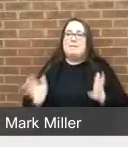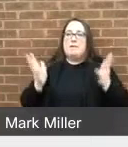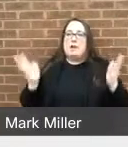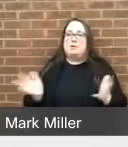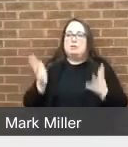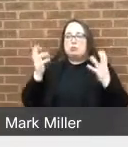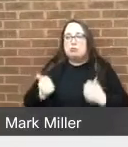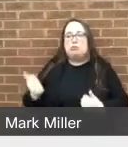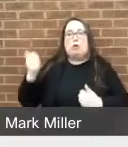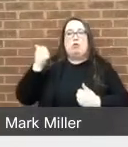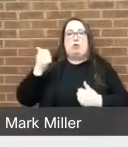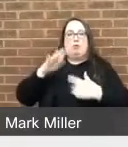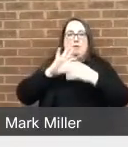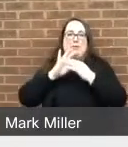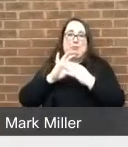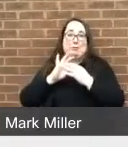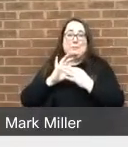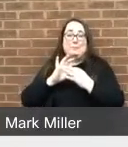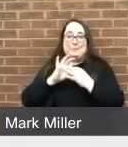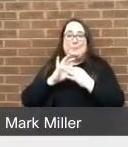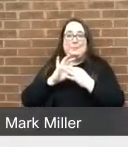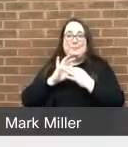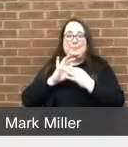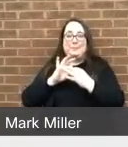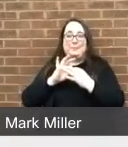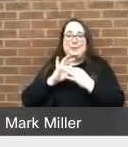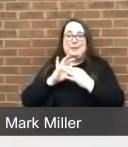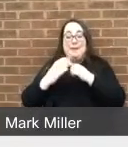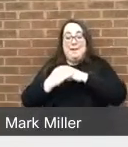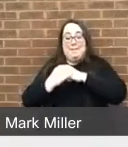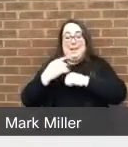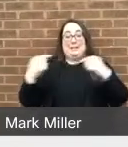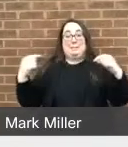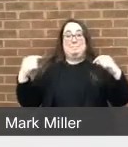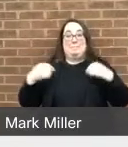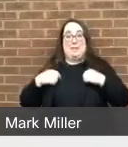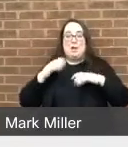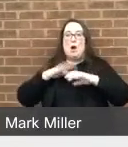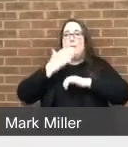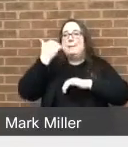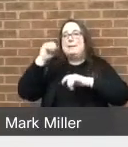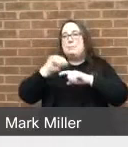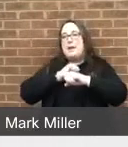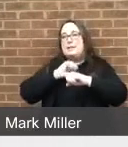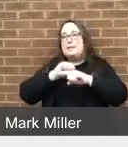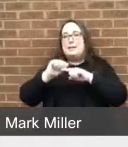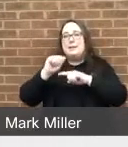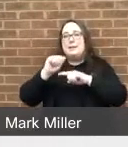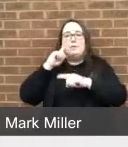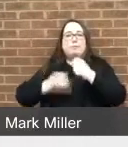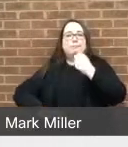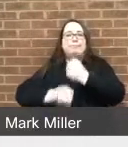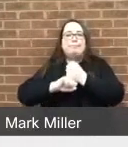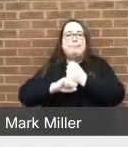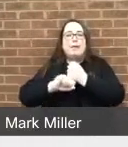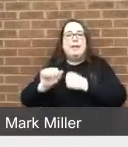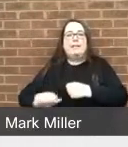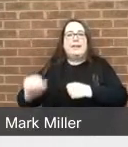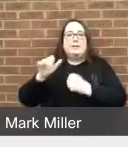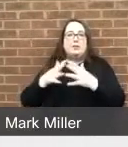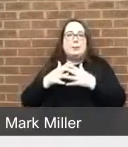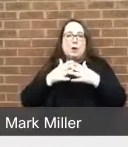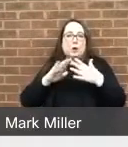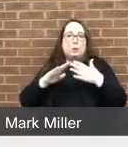stronger relationships, advise me on best practices to further support the Asian American community